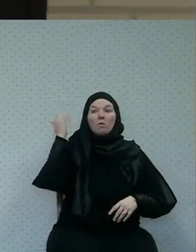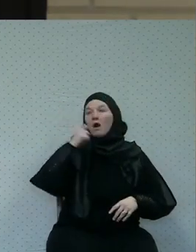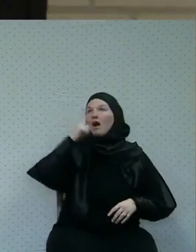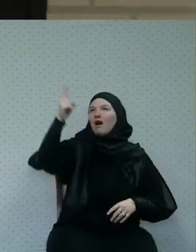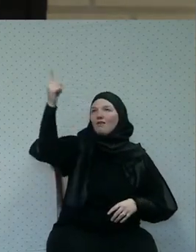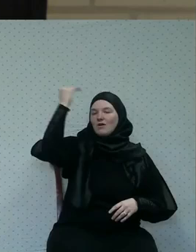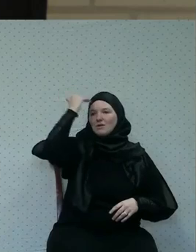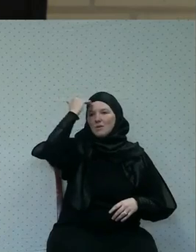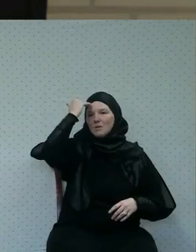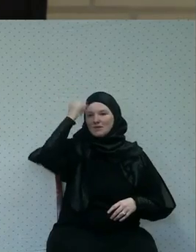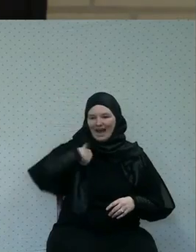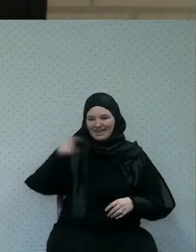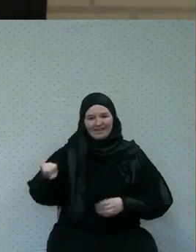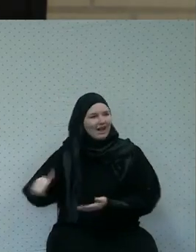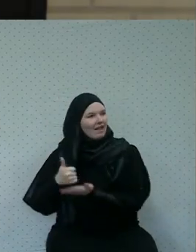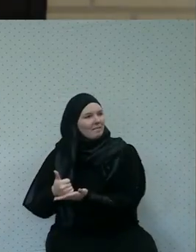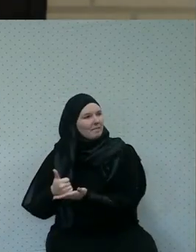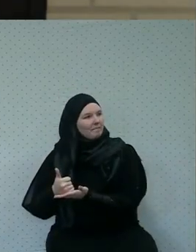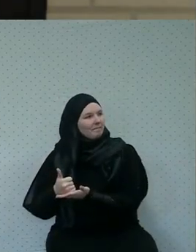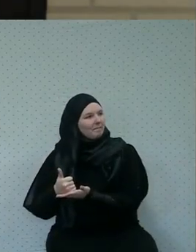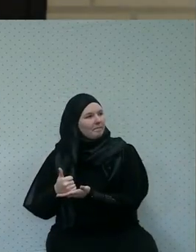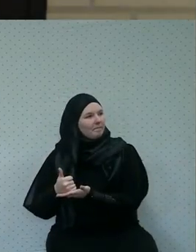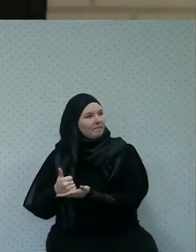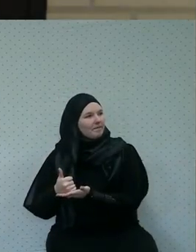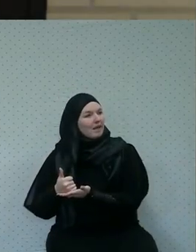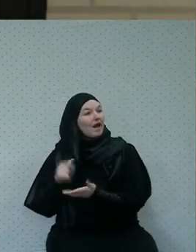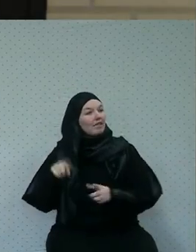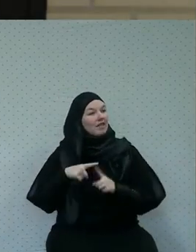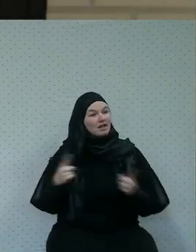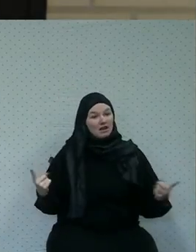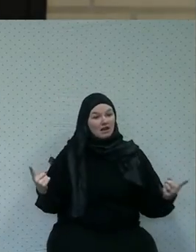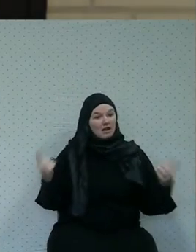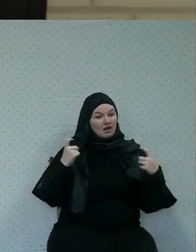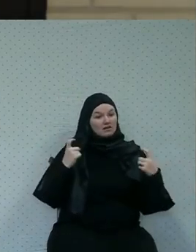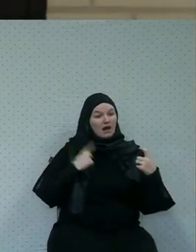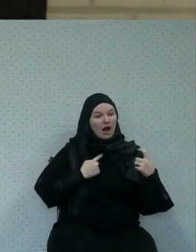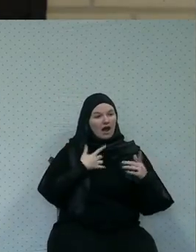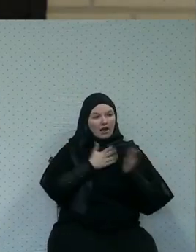about any issue, I ask, am I complying with what I'm going to say or not?